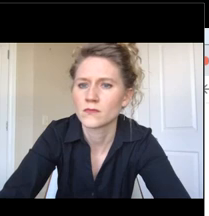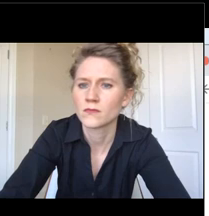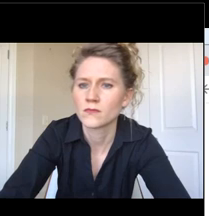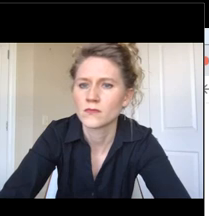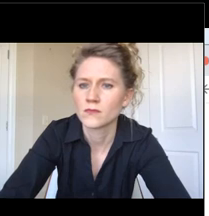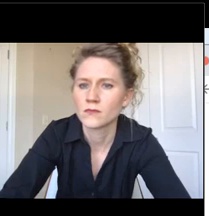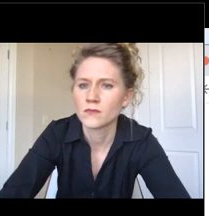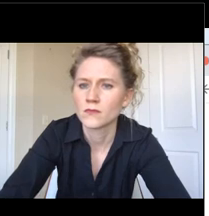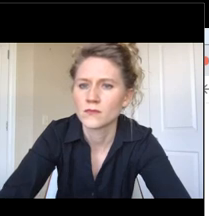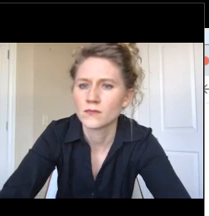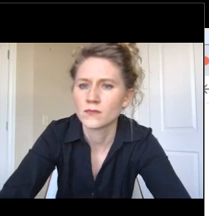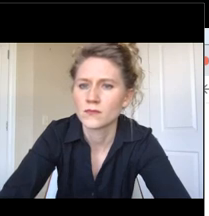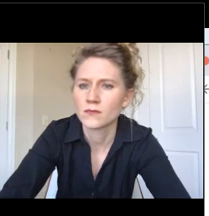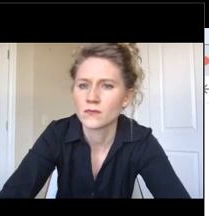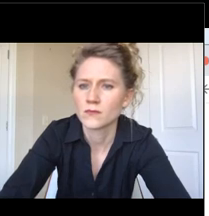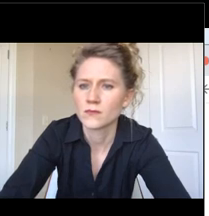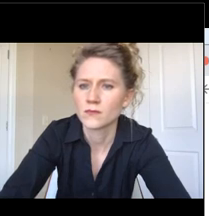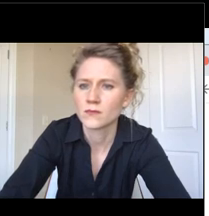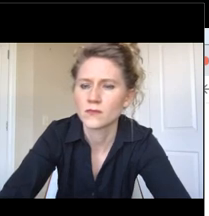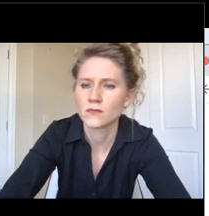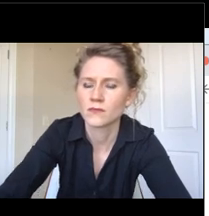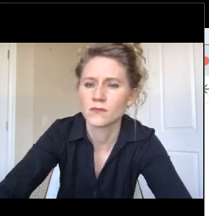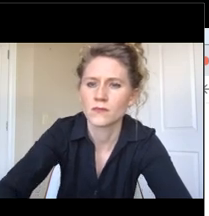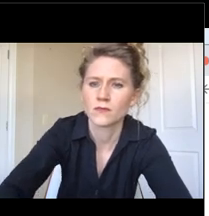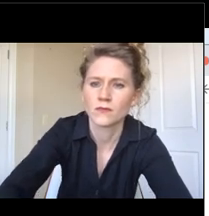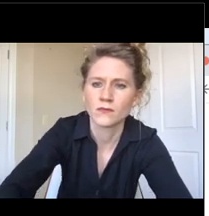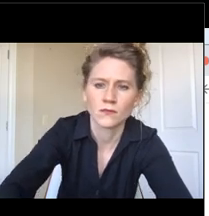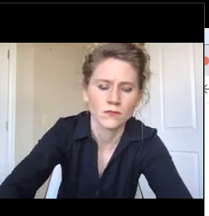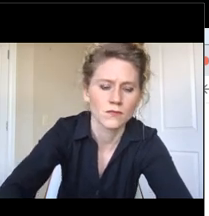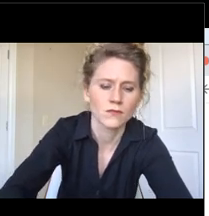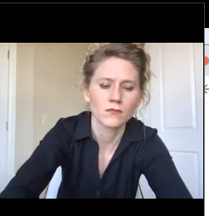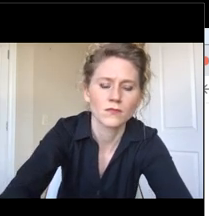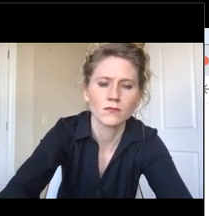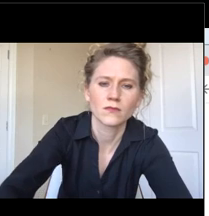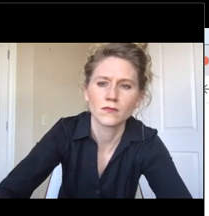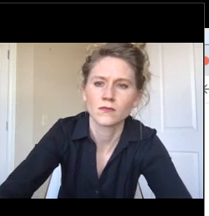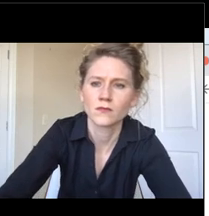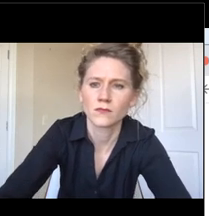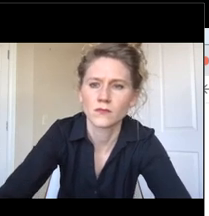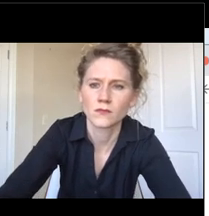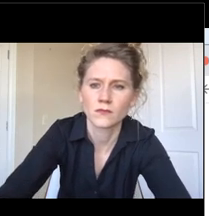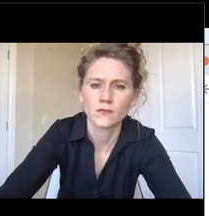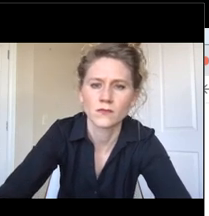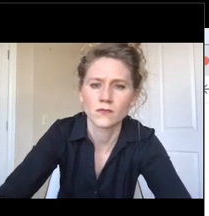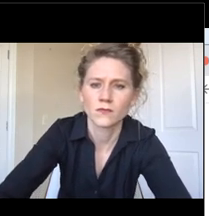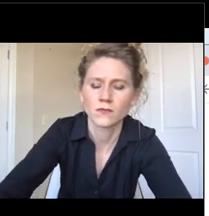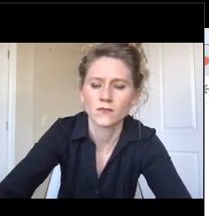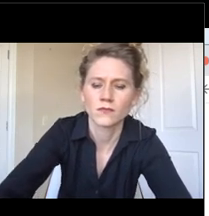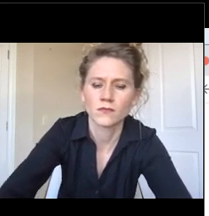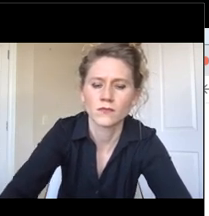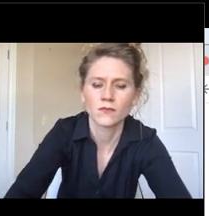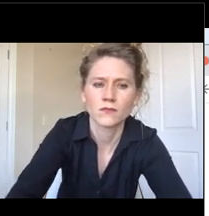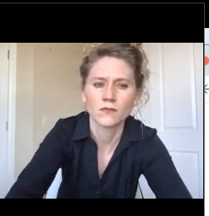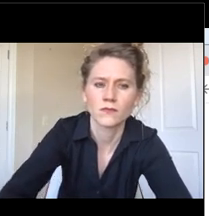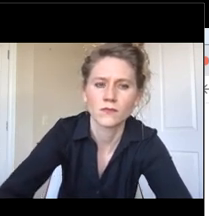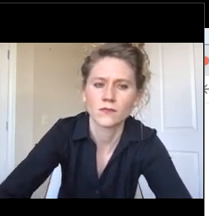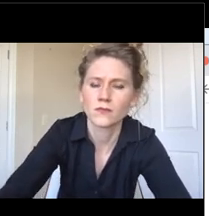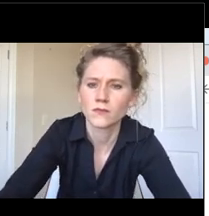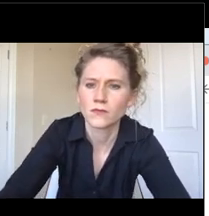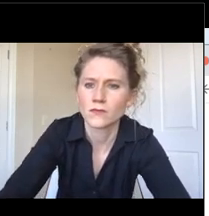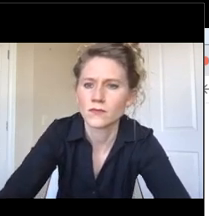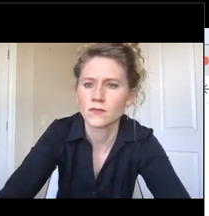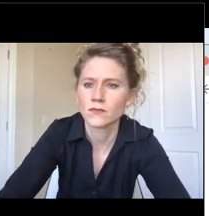road. And in that photo, it was at about a C. Right. Which had about moderate fatigue cracking.